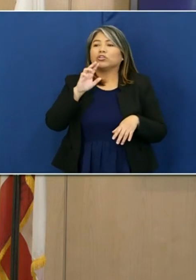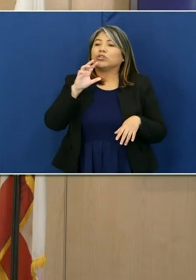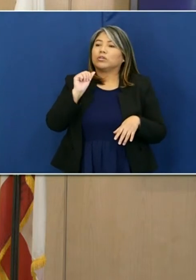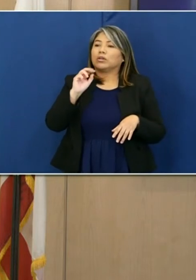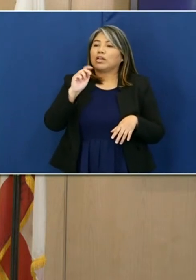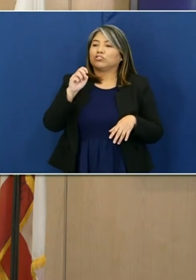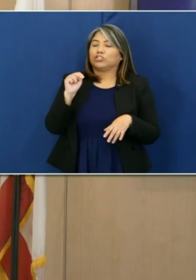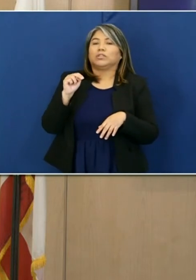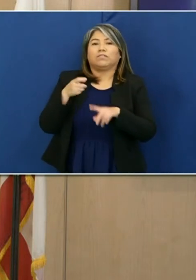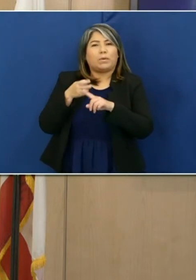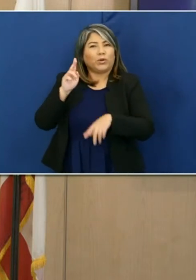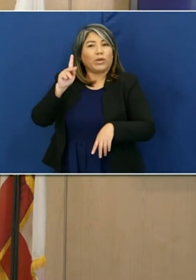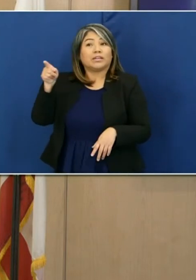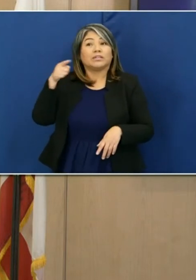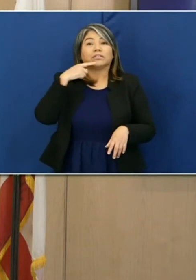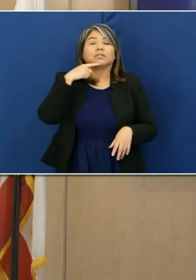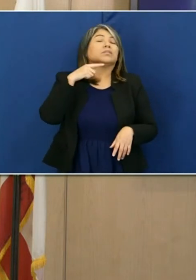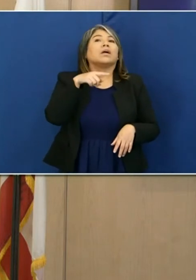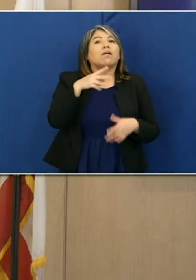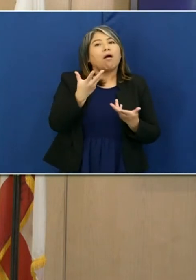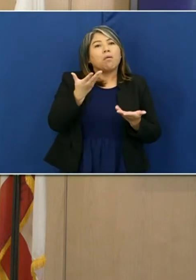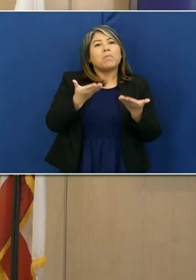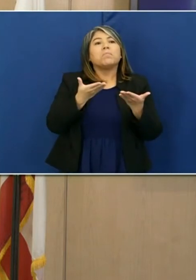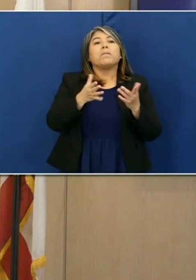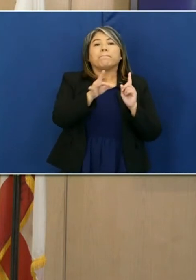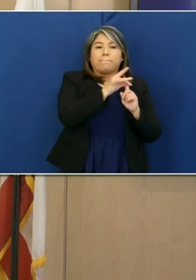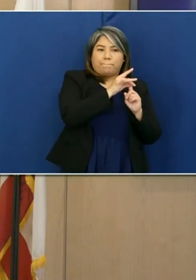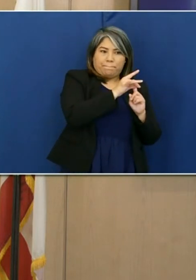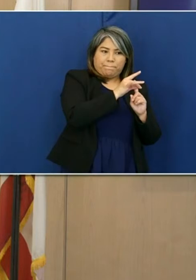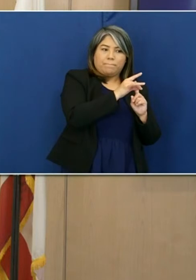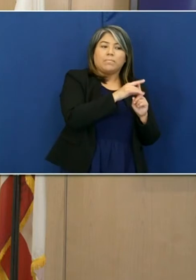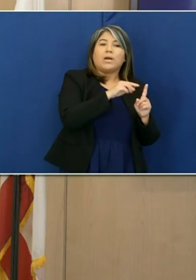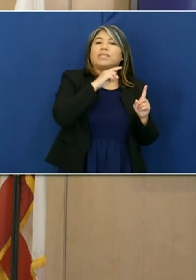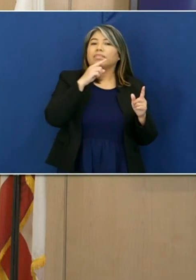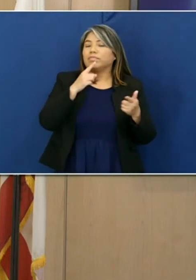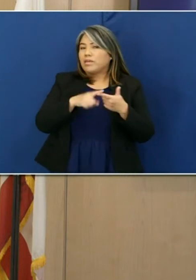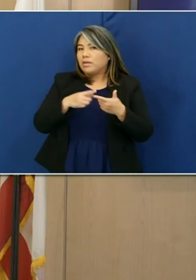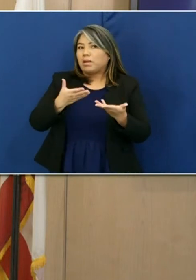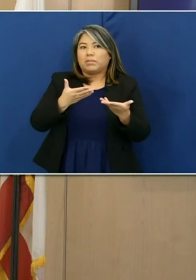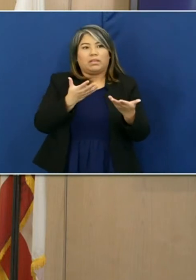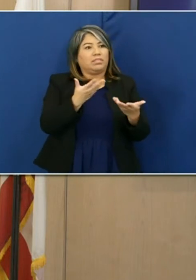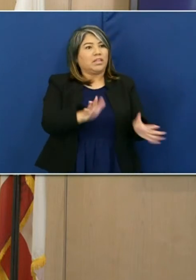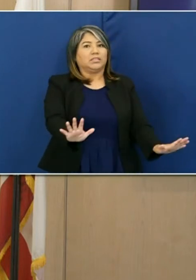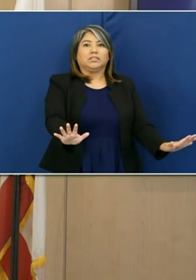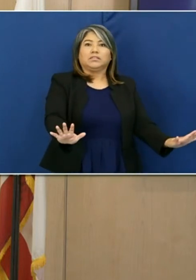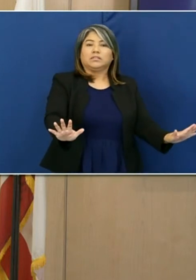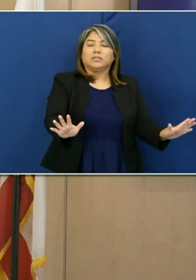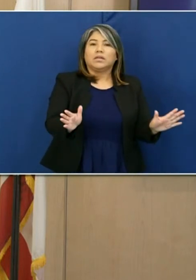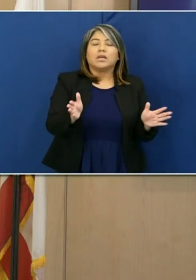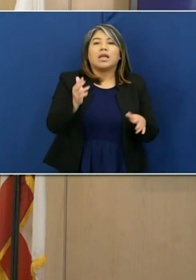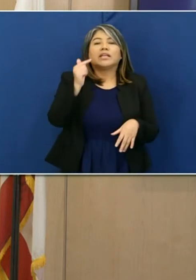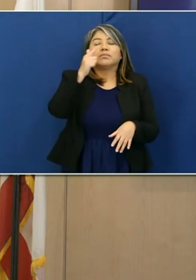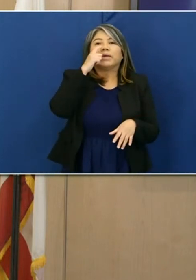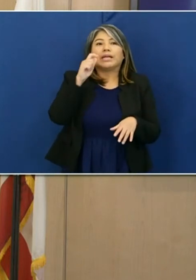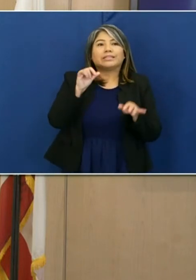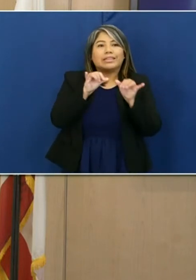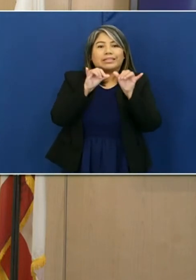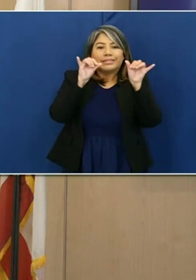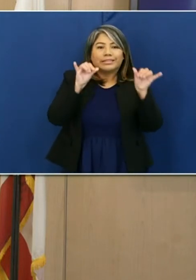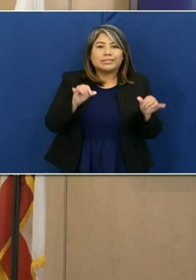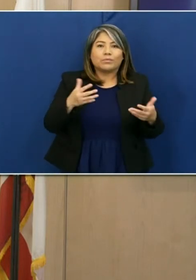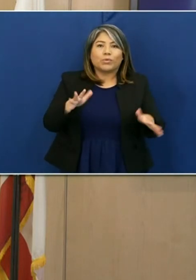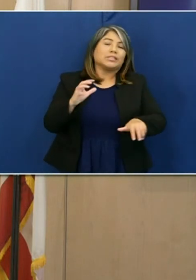about, there will be tests that may just be positive, and it may just stop there. It's only because this system was in